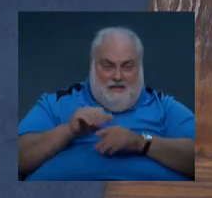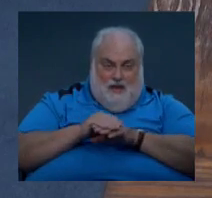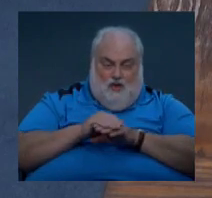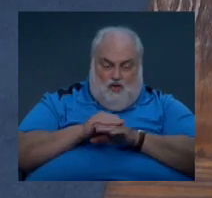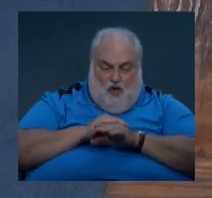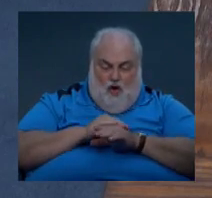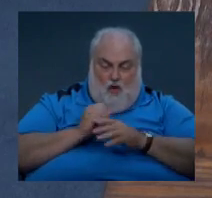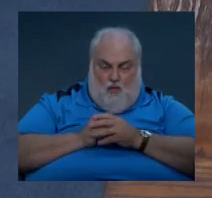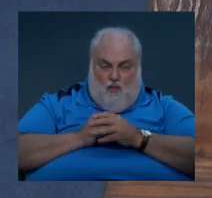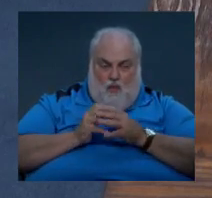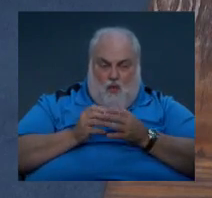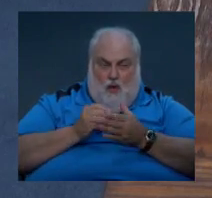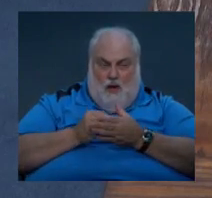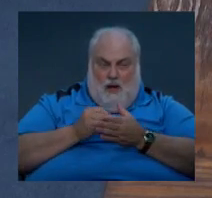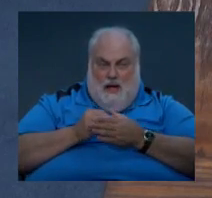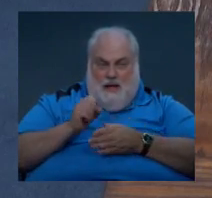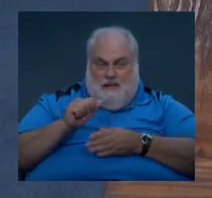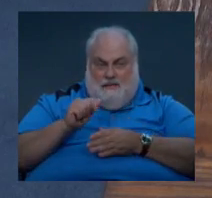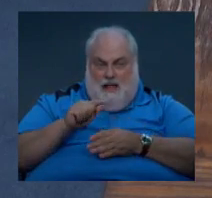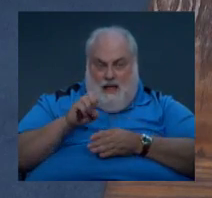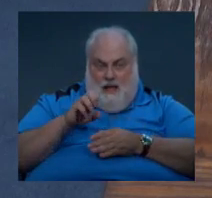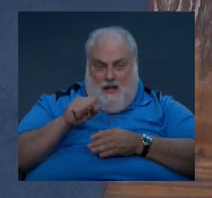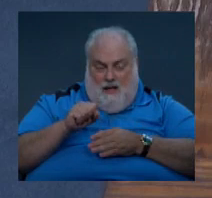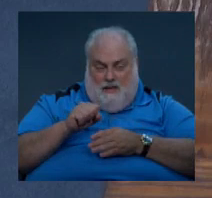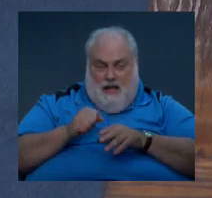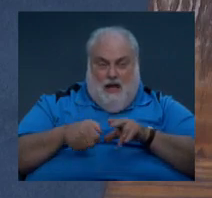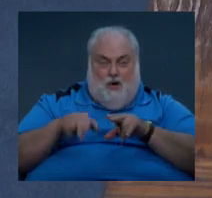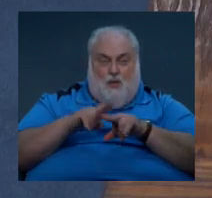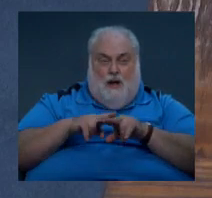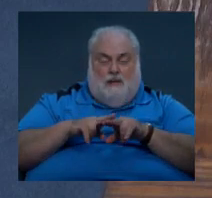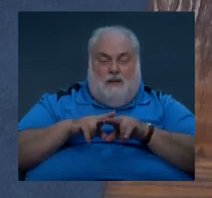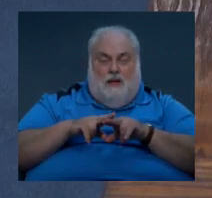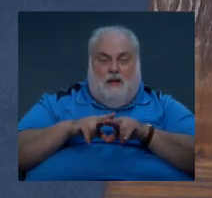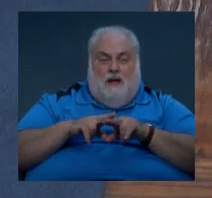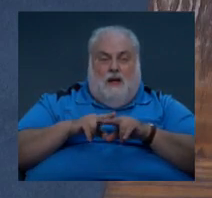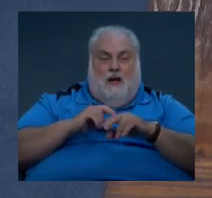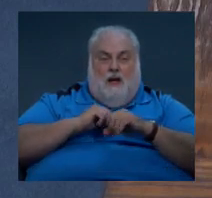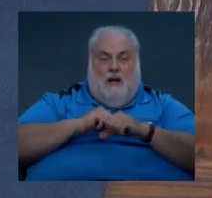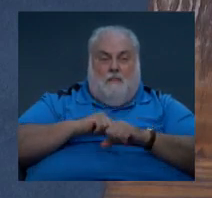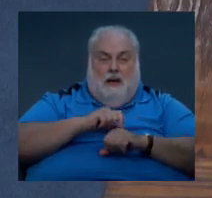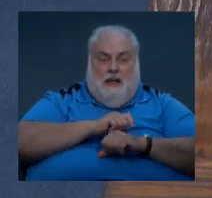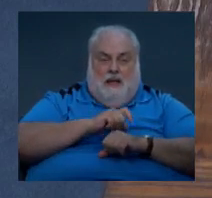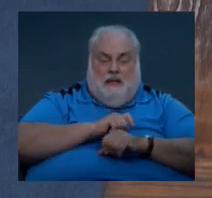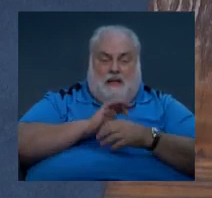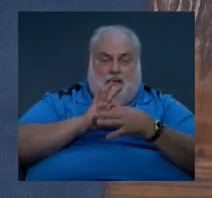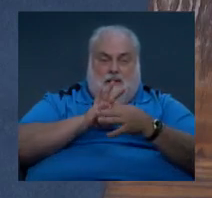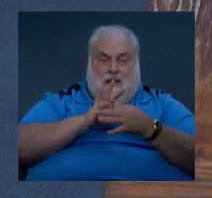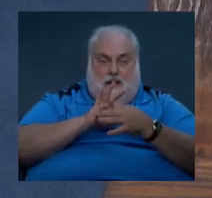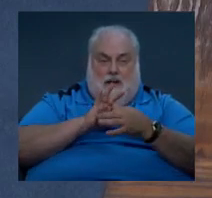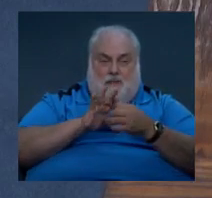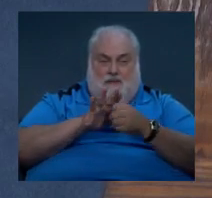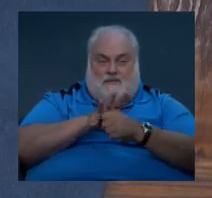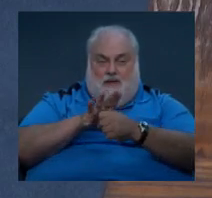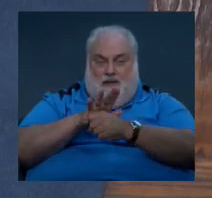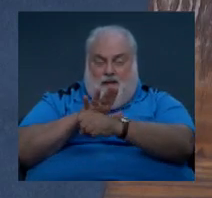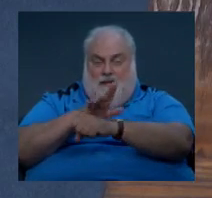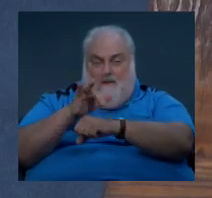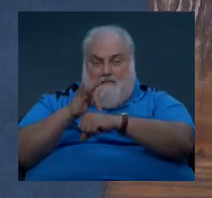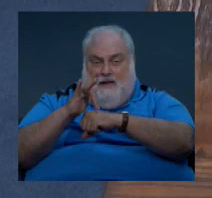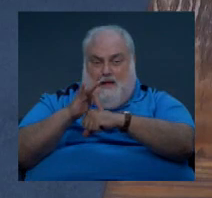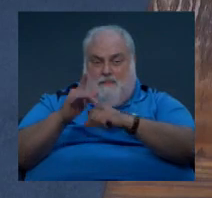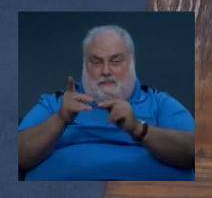in our sales tax revenue. We had a lot of increased public safety expenditures that were associated with filling all those vacant